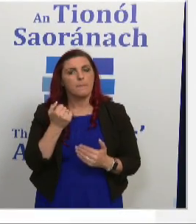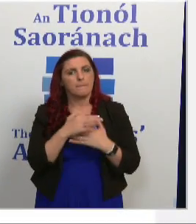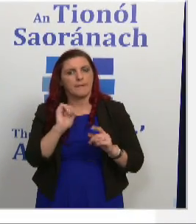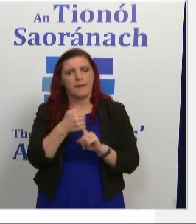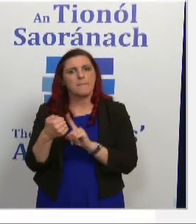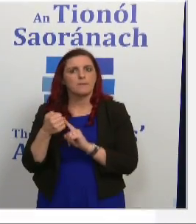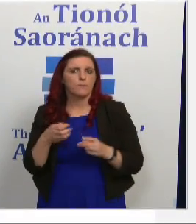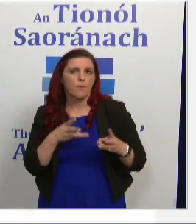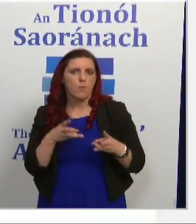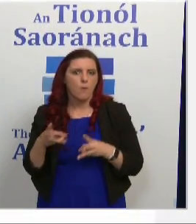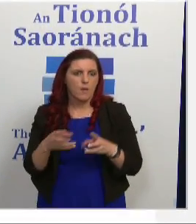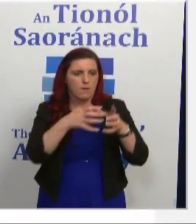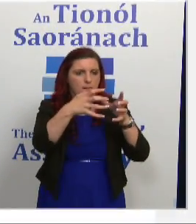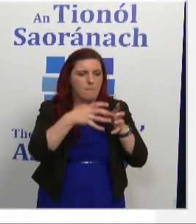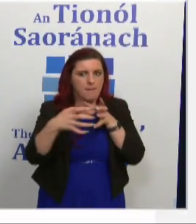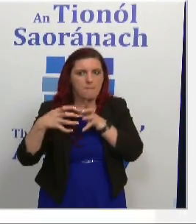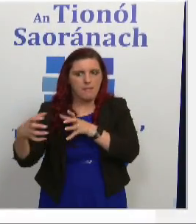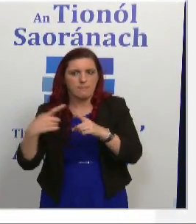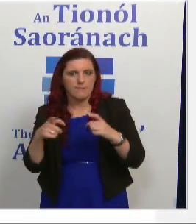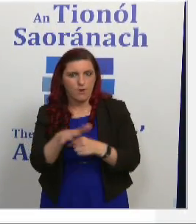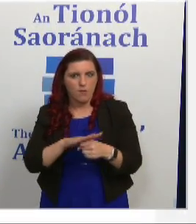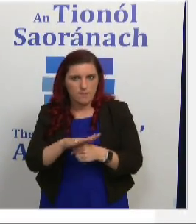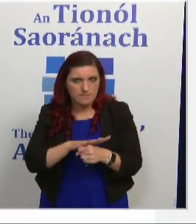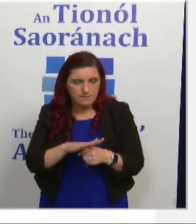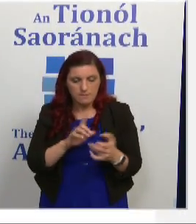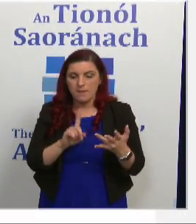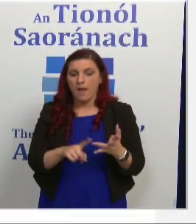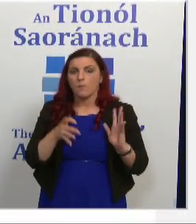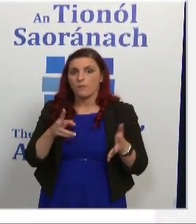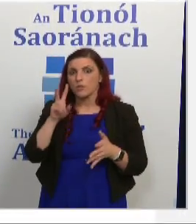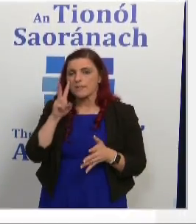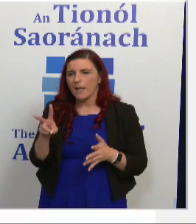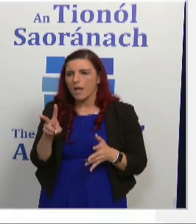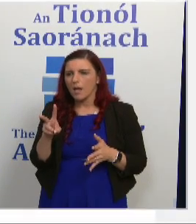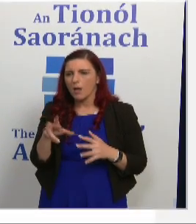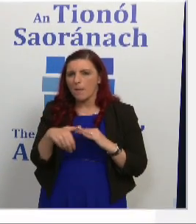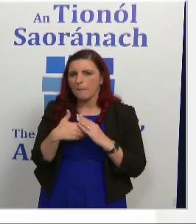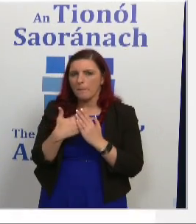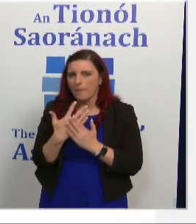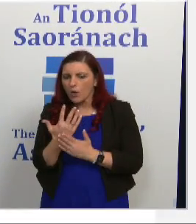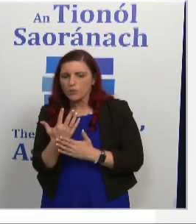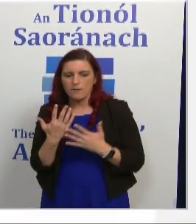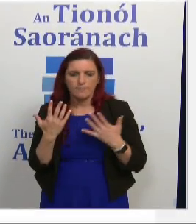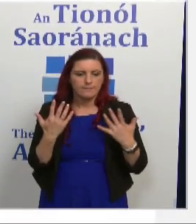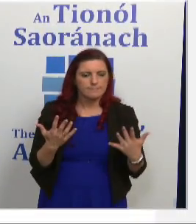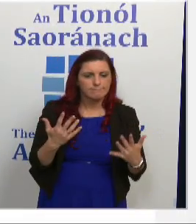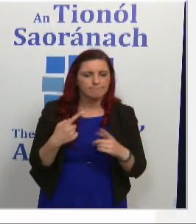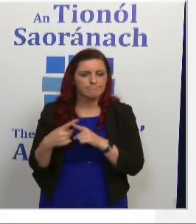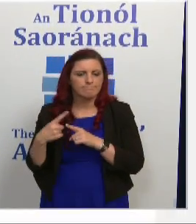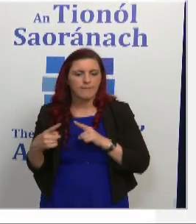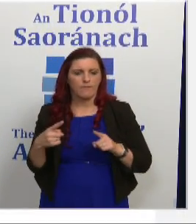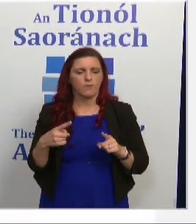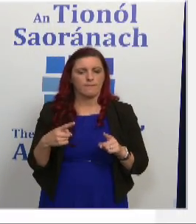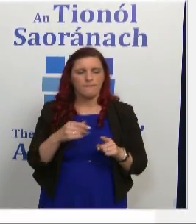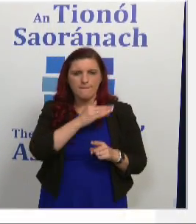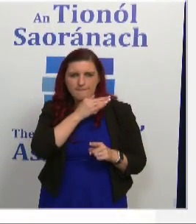the way we govern the city and the county. We also see the emergence of significant flaws in our